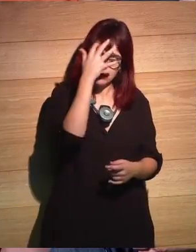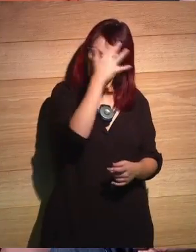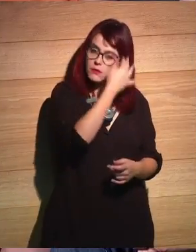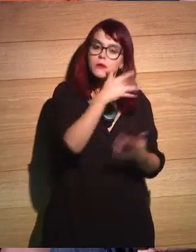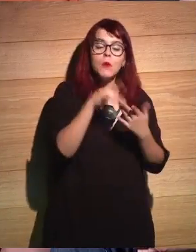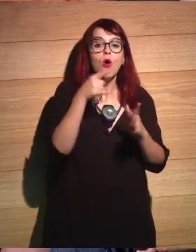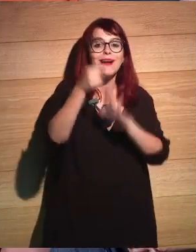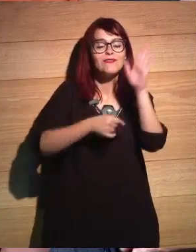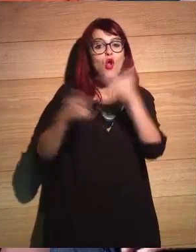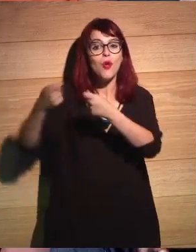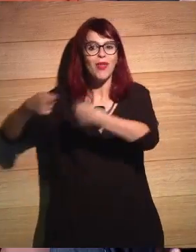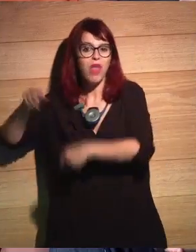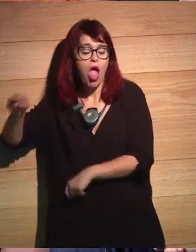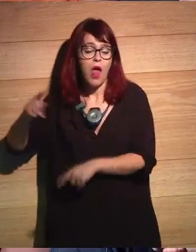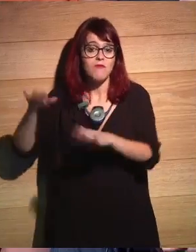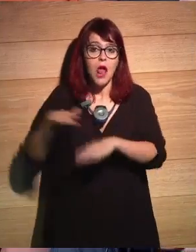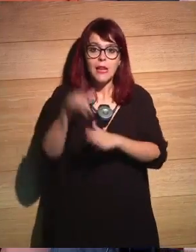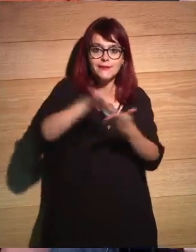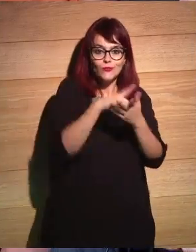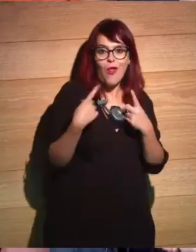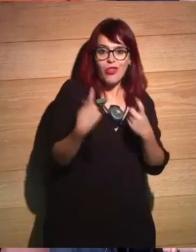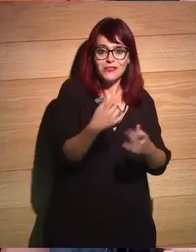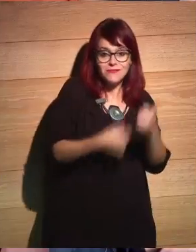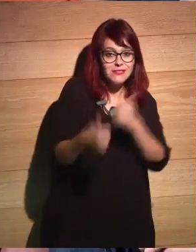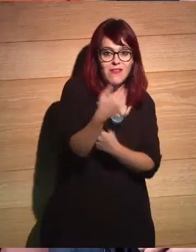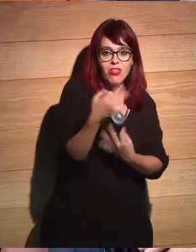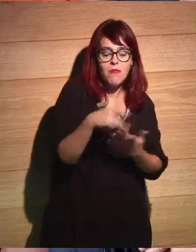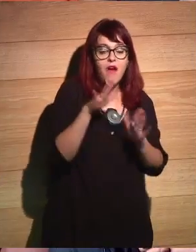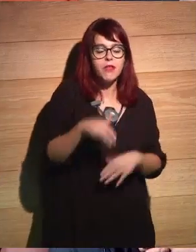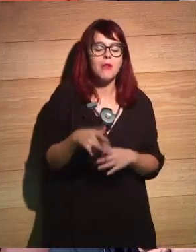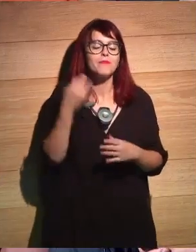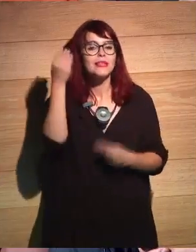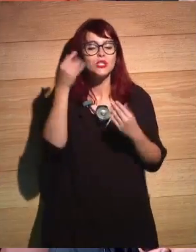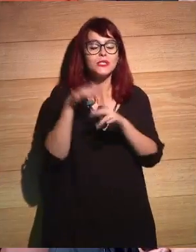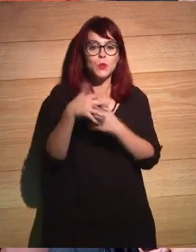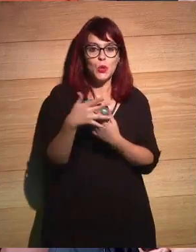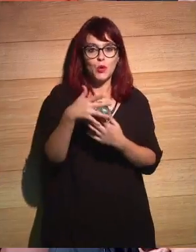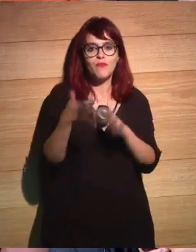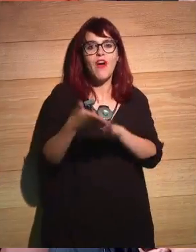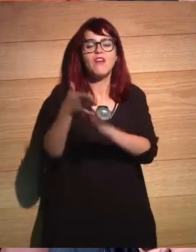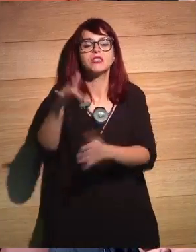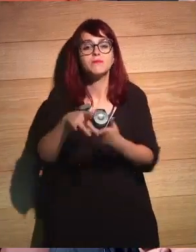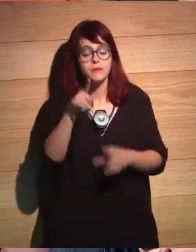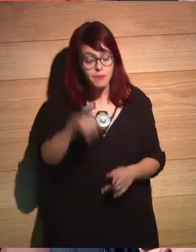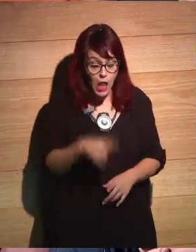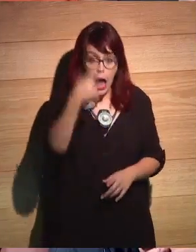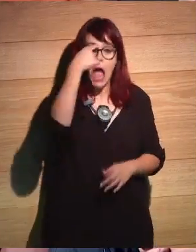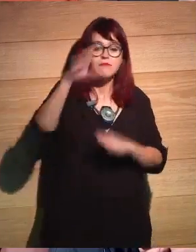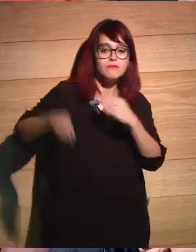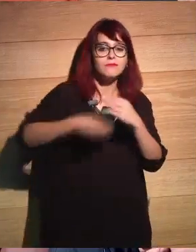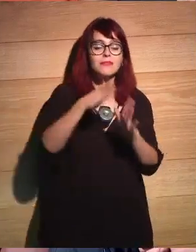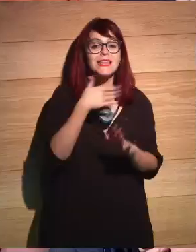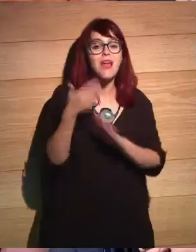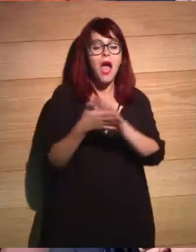is necessary, and we have to really fight against commercial criteria. Things end up in